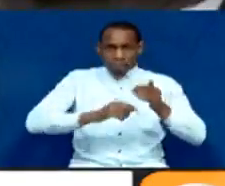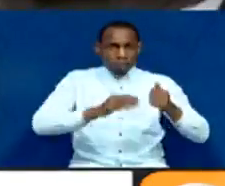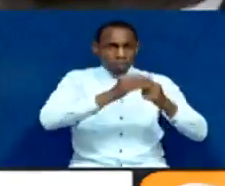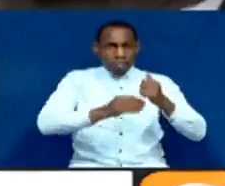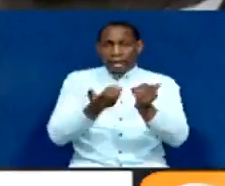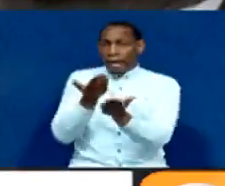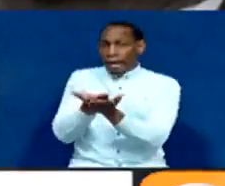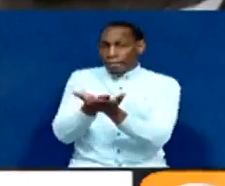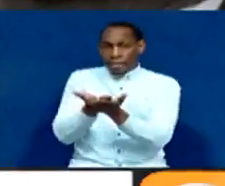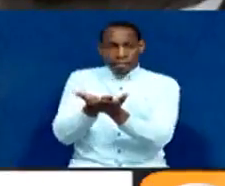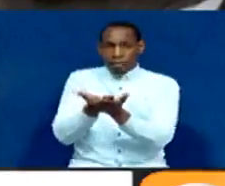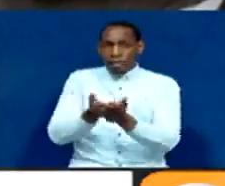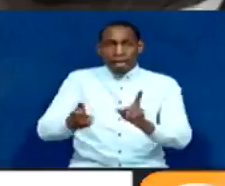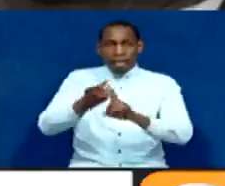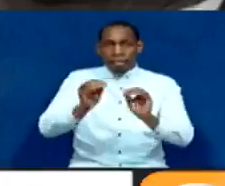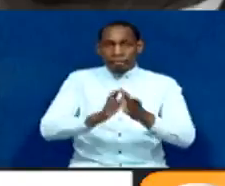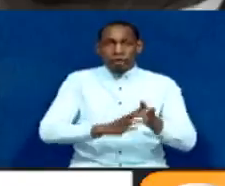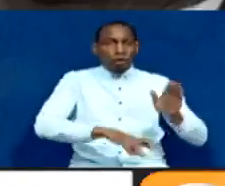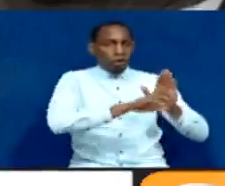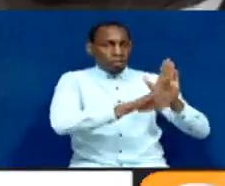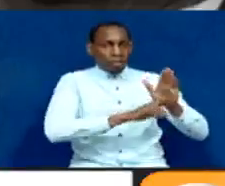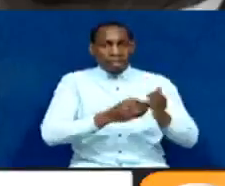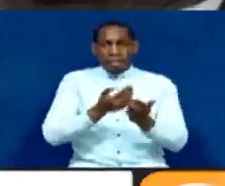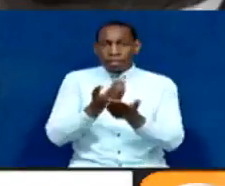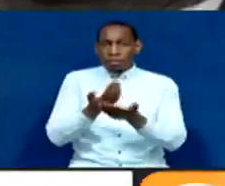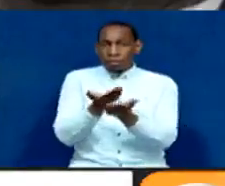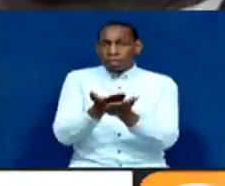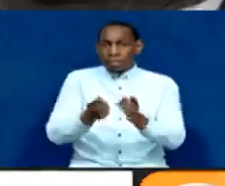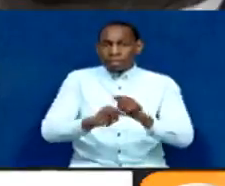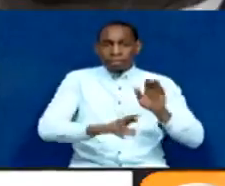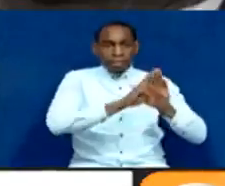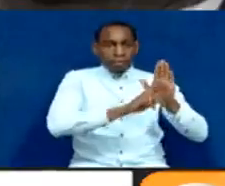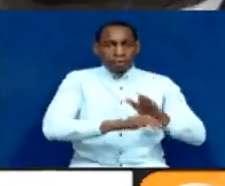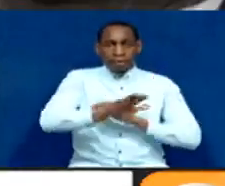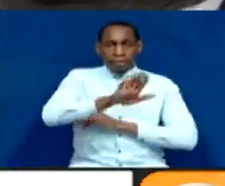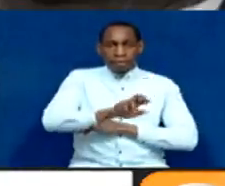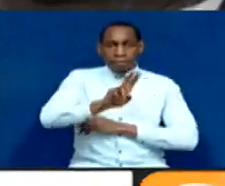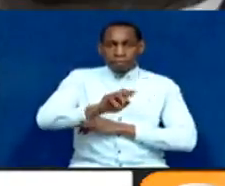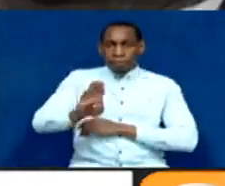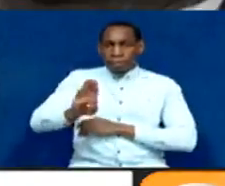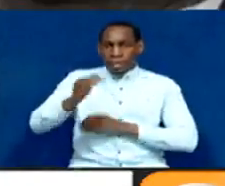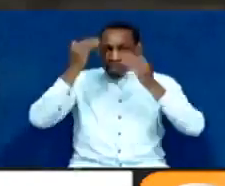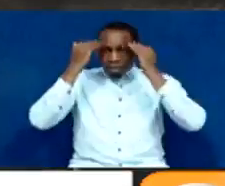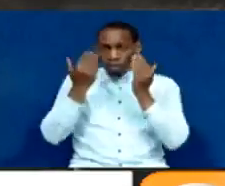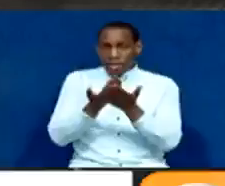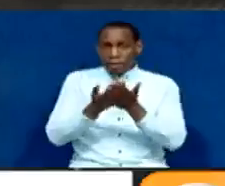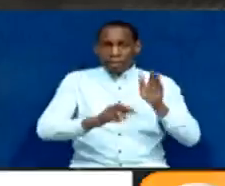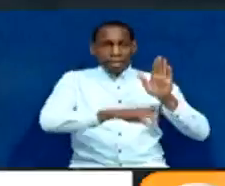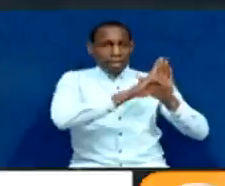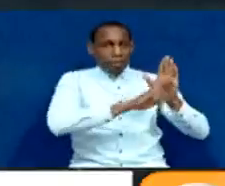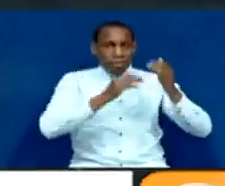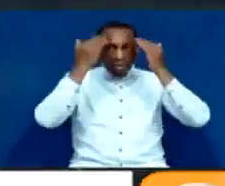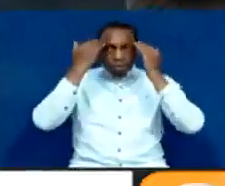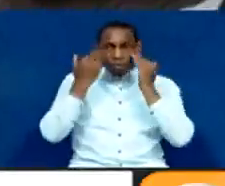Sonko's application did not meet the threshold set for applications under Rule 5.2b of the Court of Appeal Rules, the Court